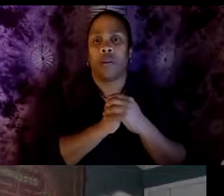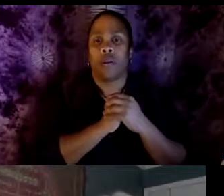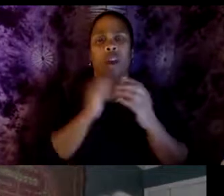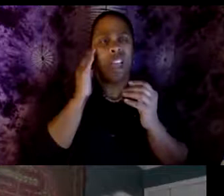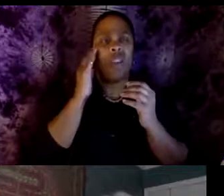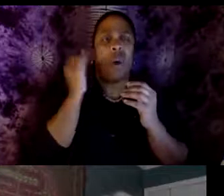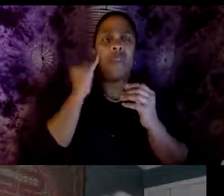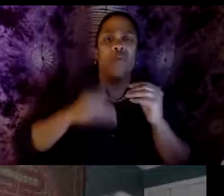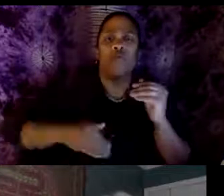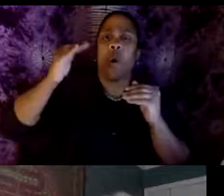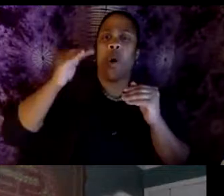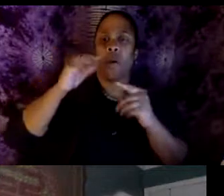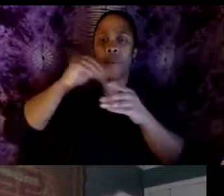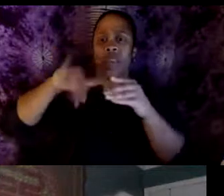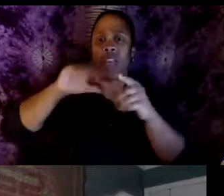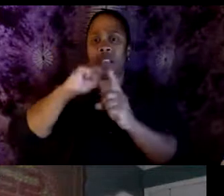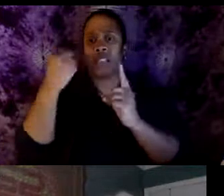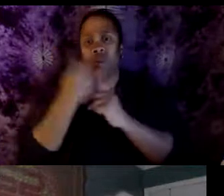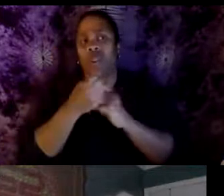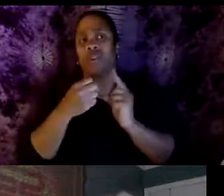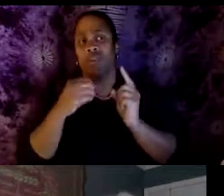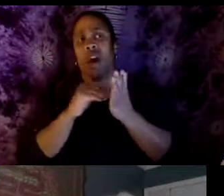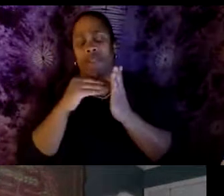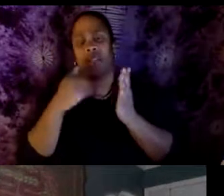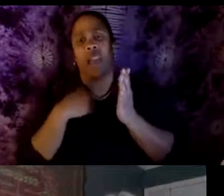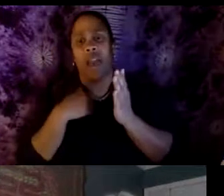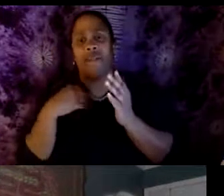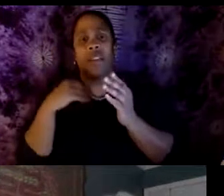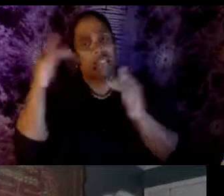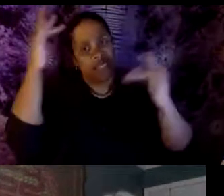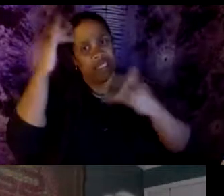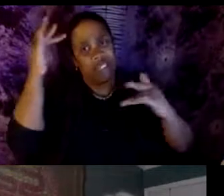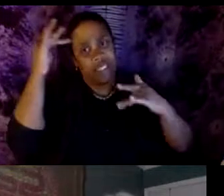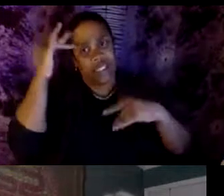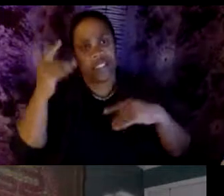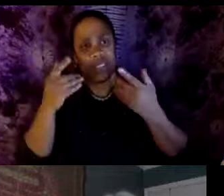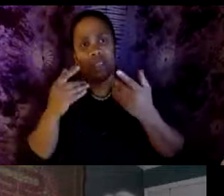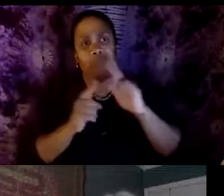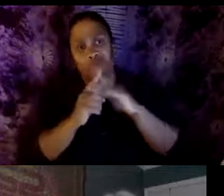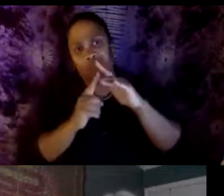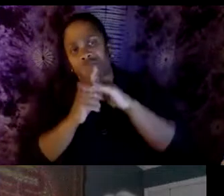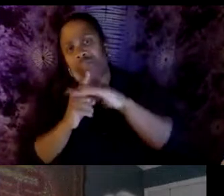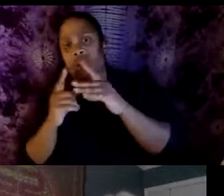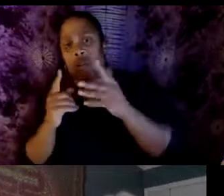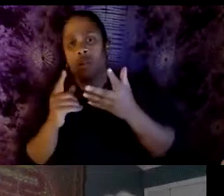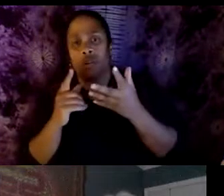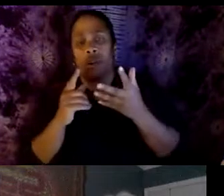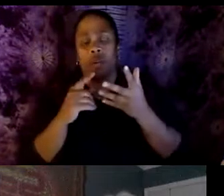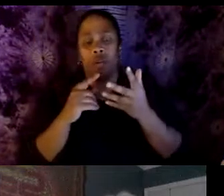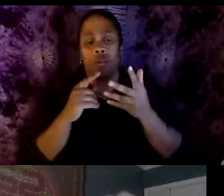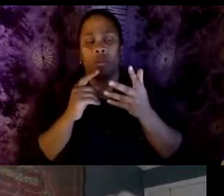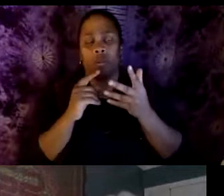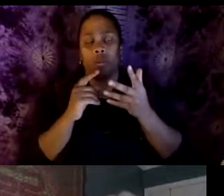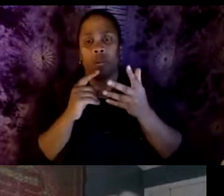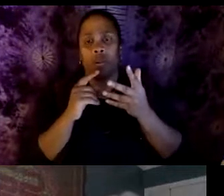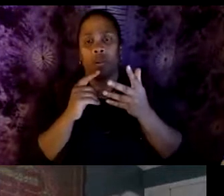of situations, you often have a lot of chronic diseases and autoimmune issues and so forth. And I support people with those and really can make a huge, help